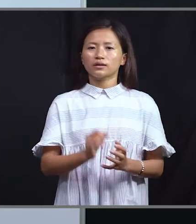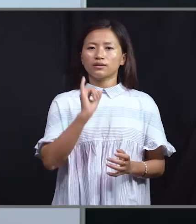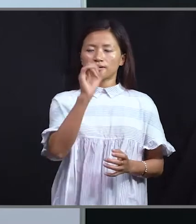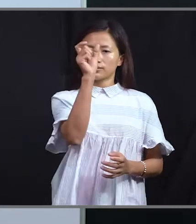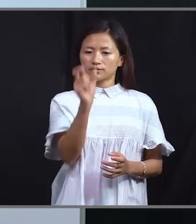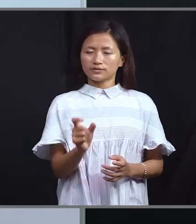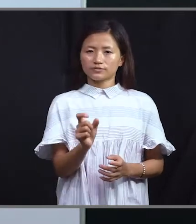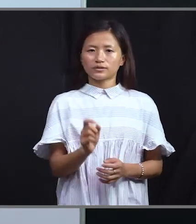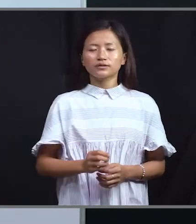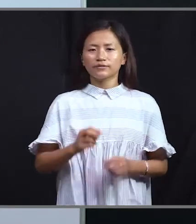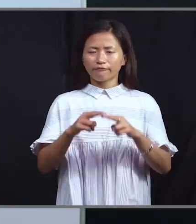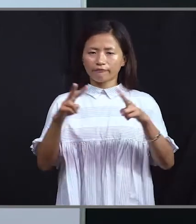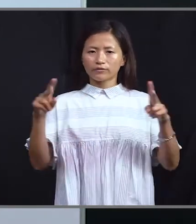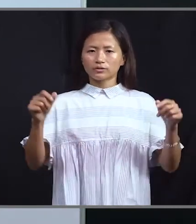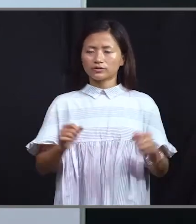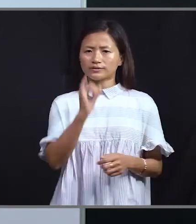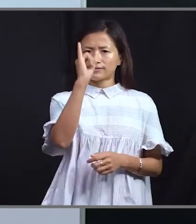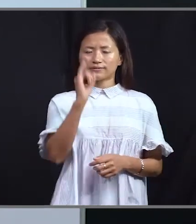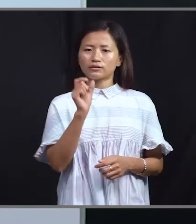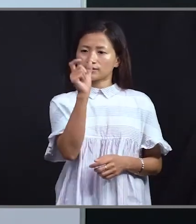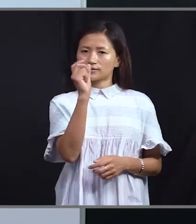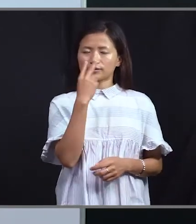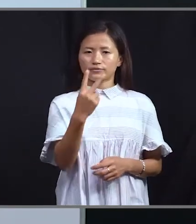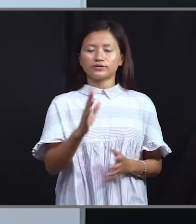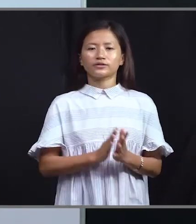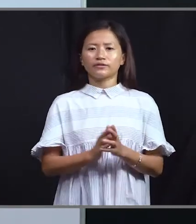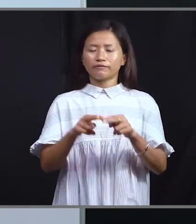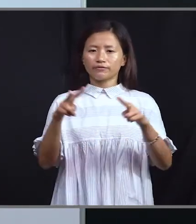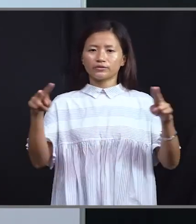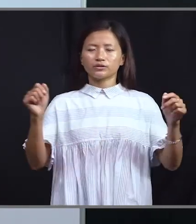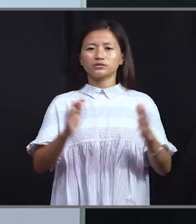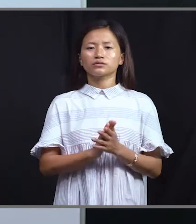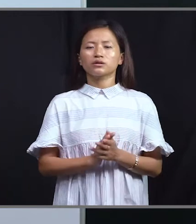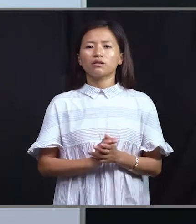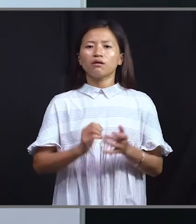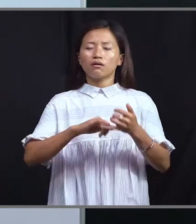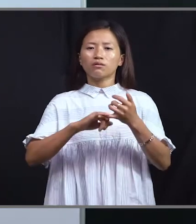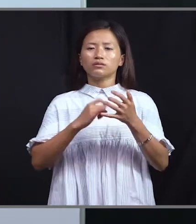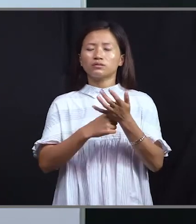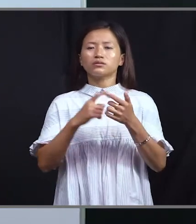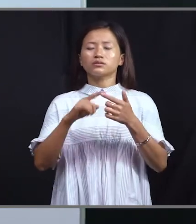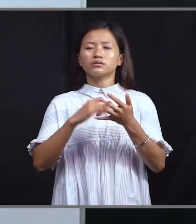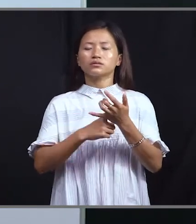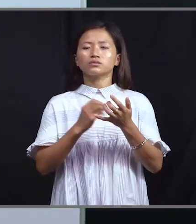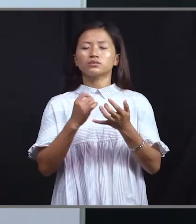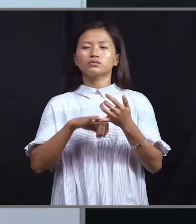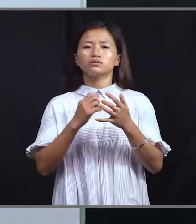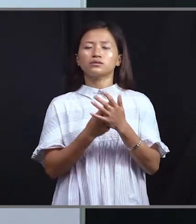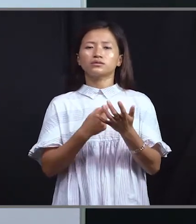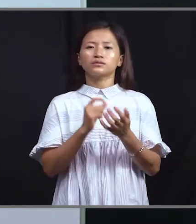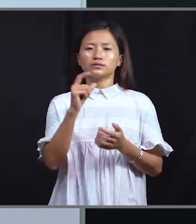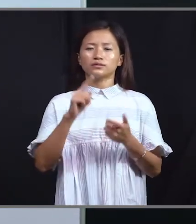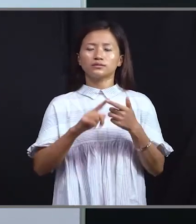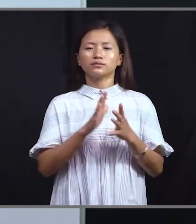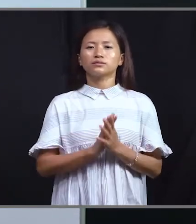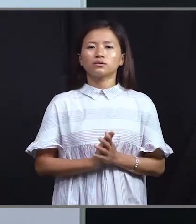identifying the various activities or identifying the various resources, isn't that? Grouping them under proper head, okay, or assigning